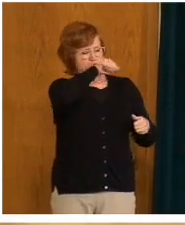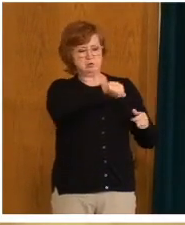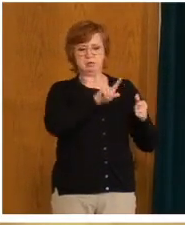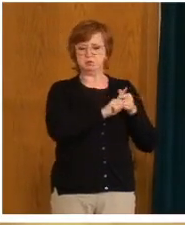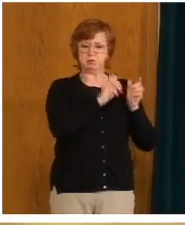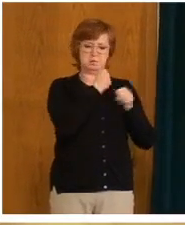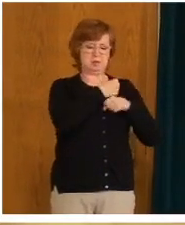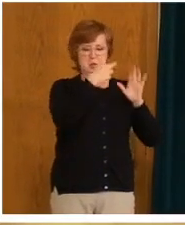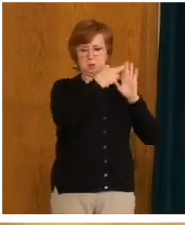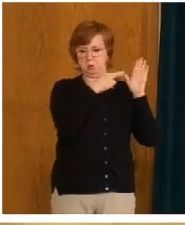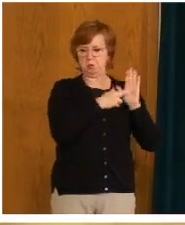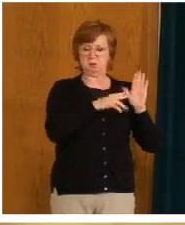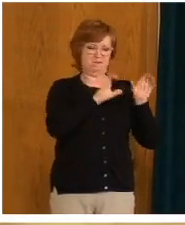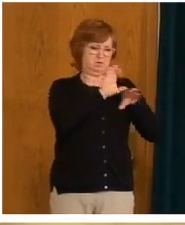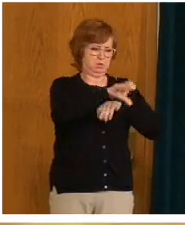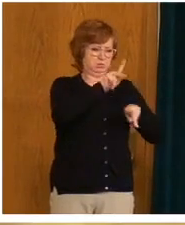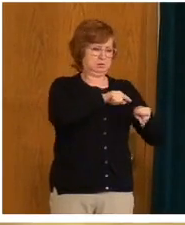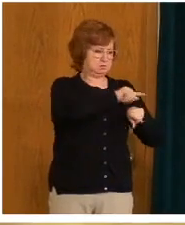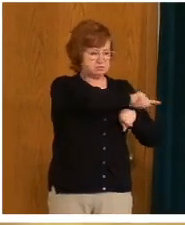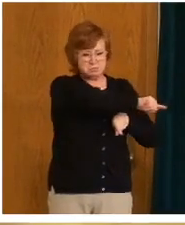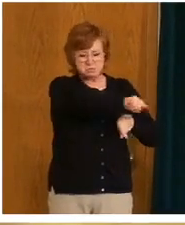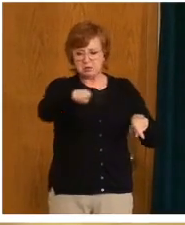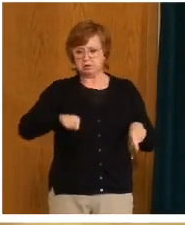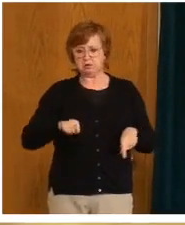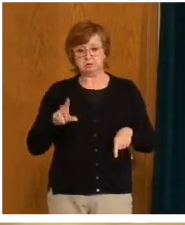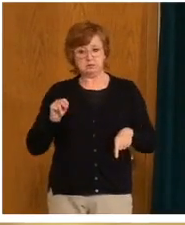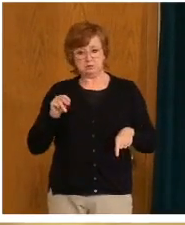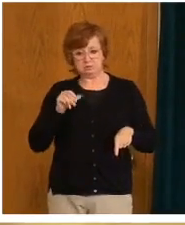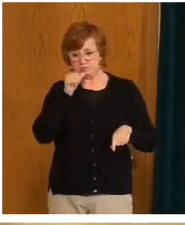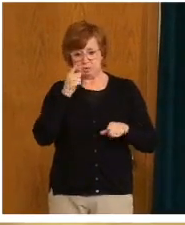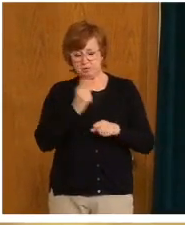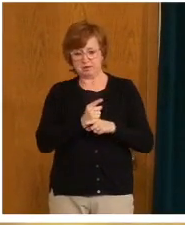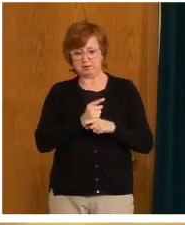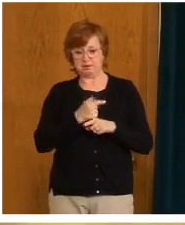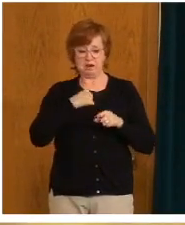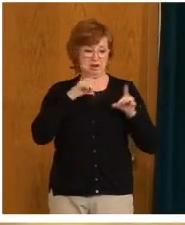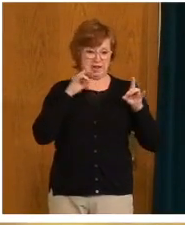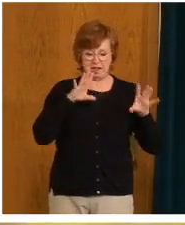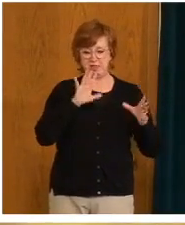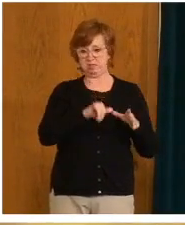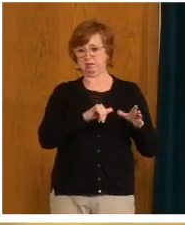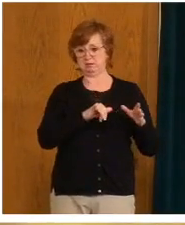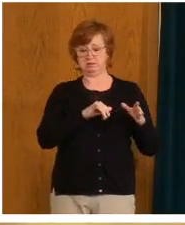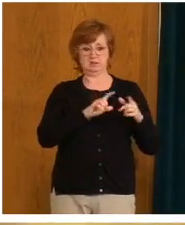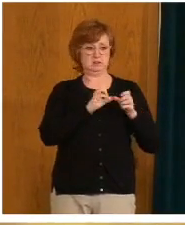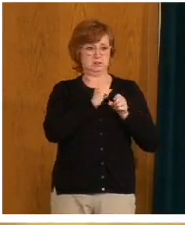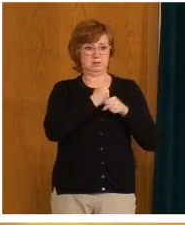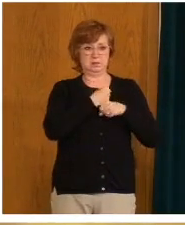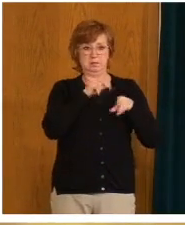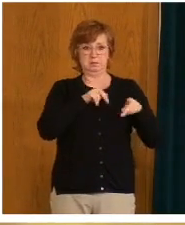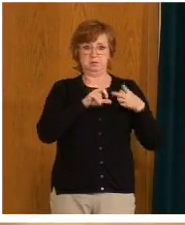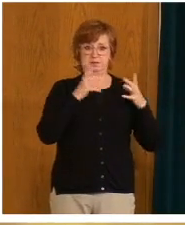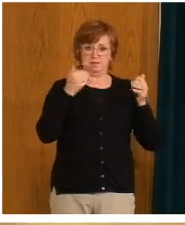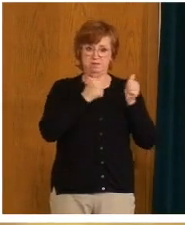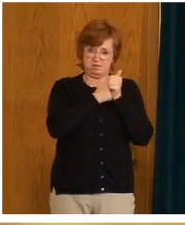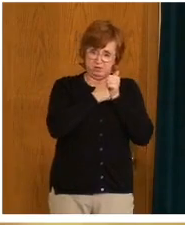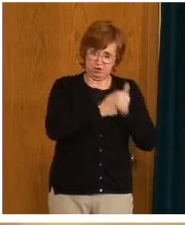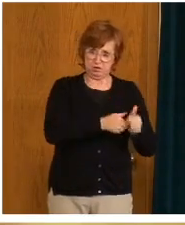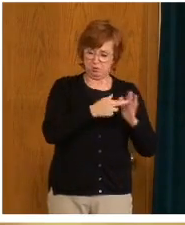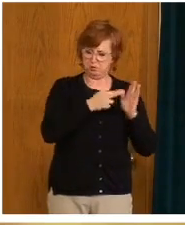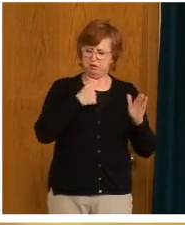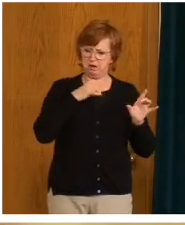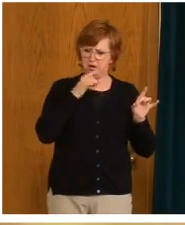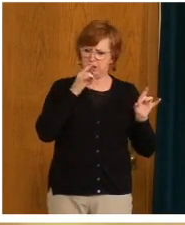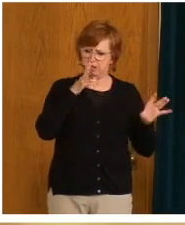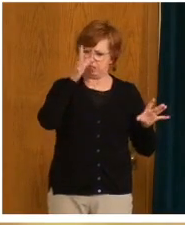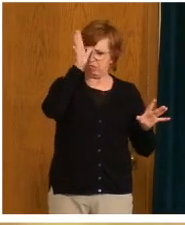nothing could be further from the truth. I hate it, and I look forward to the day that it all ends.